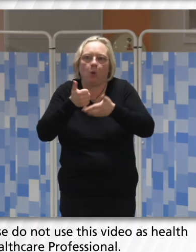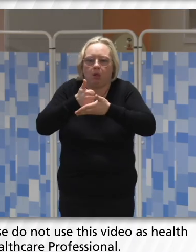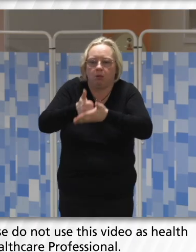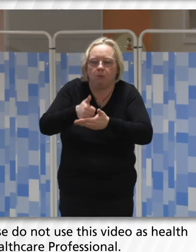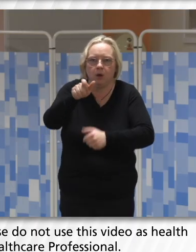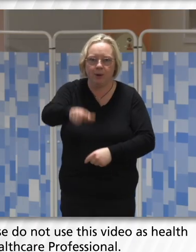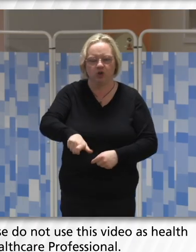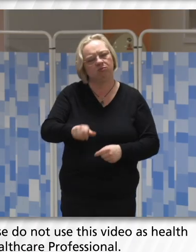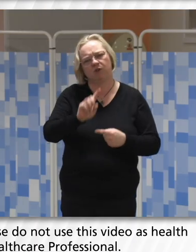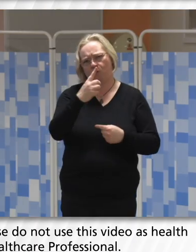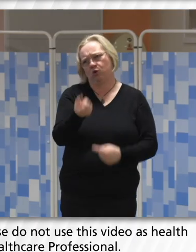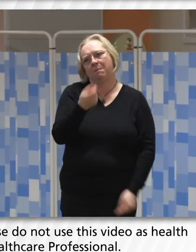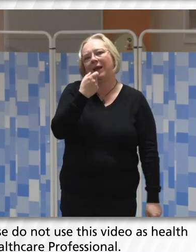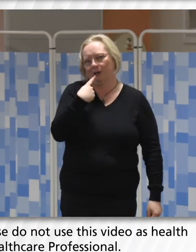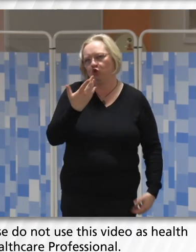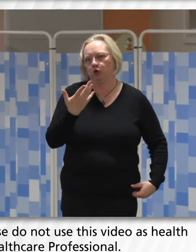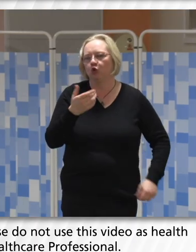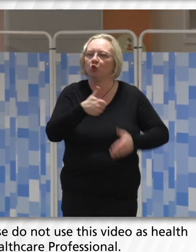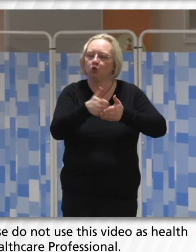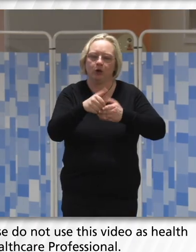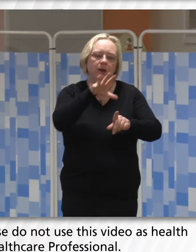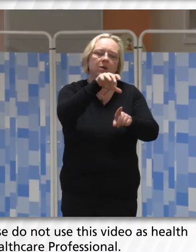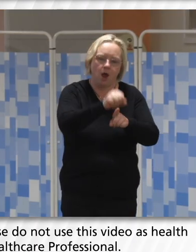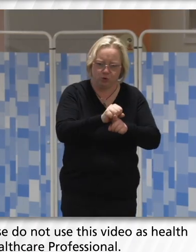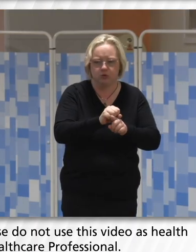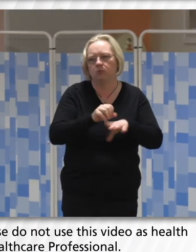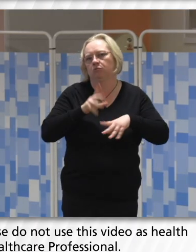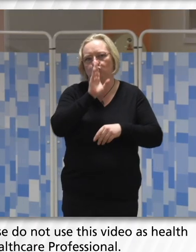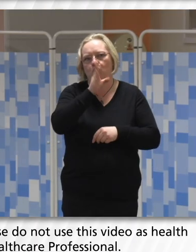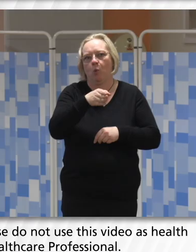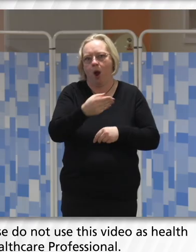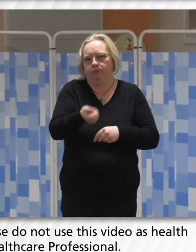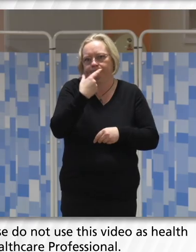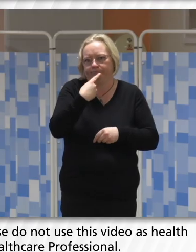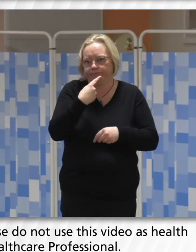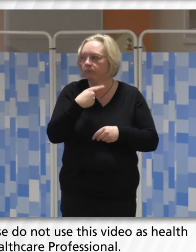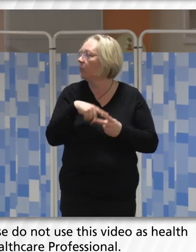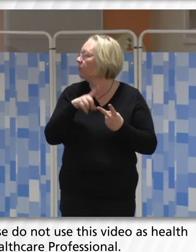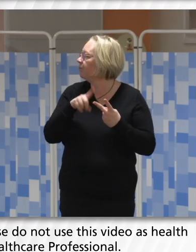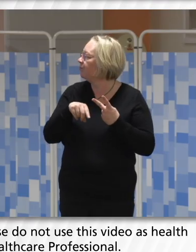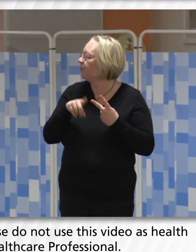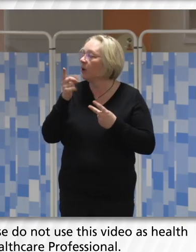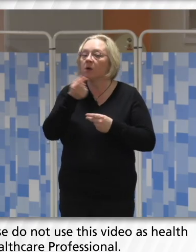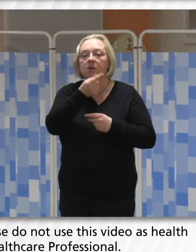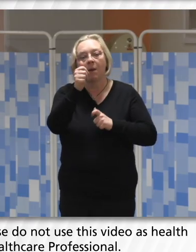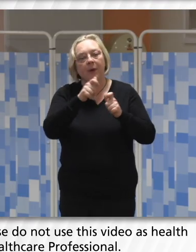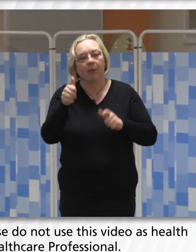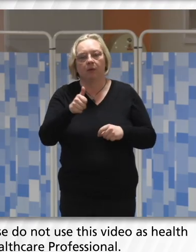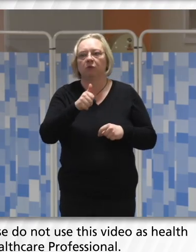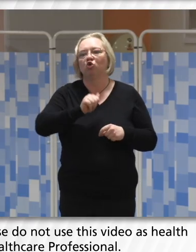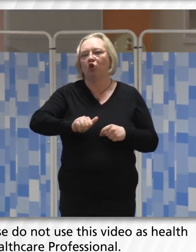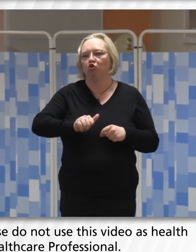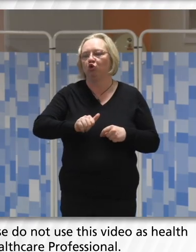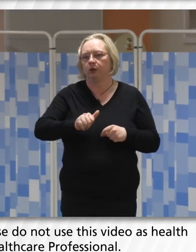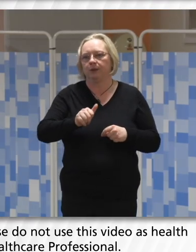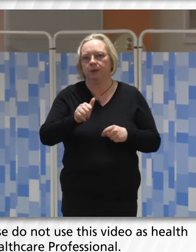often started as soon as you get the diagnosis. Surgery is offered, but it's usually offered to people who've had Parkinson's for quite a long